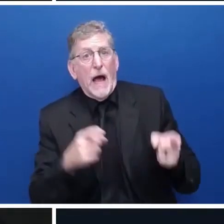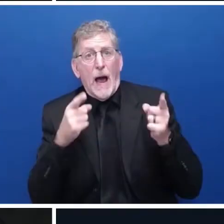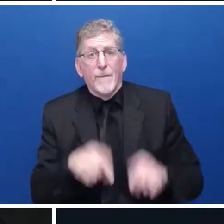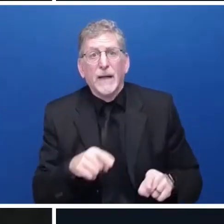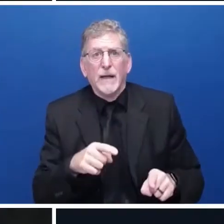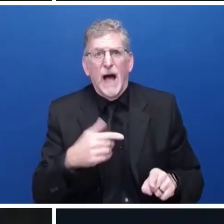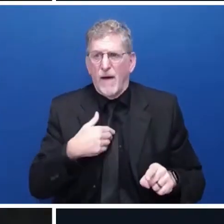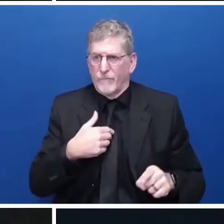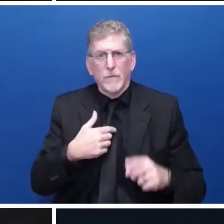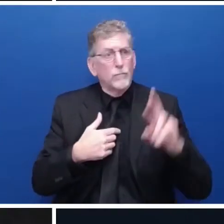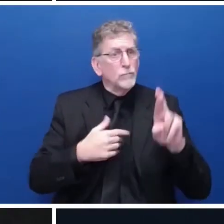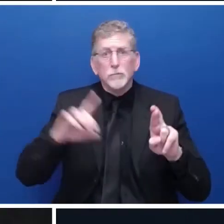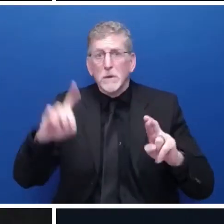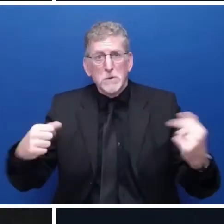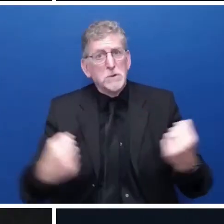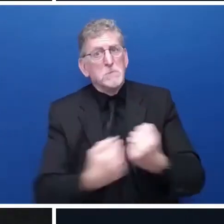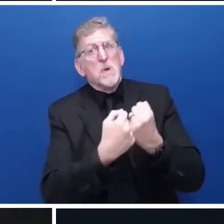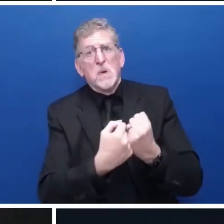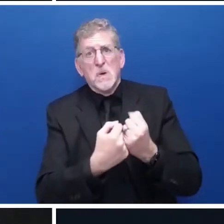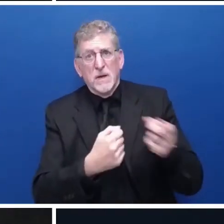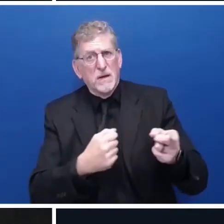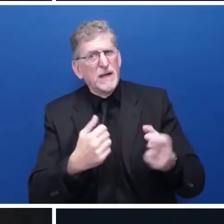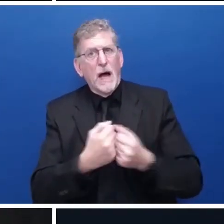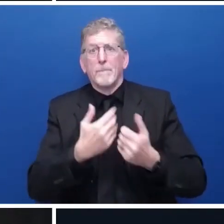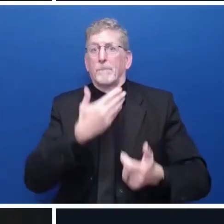than I do. I get none. She gets a lot.